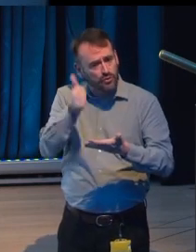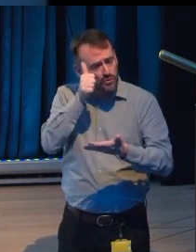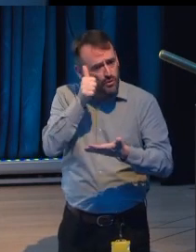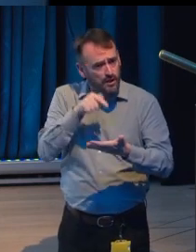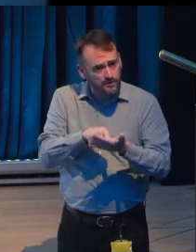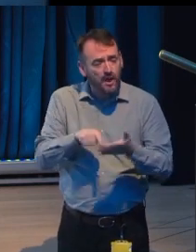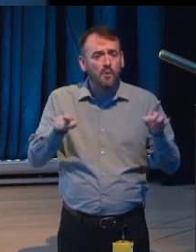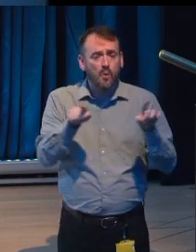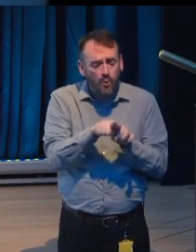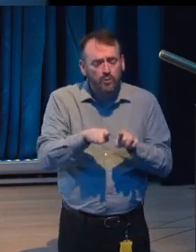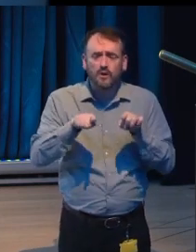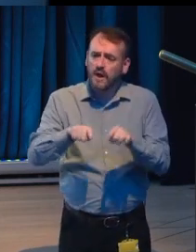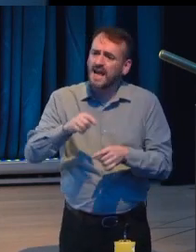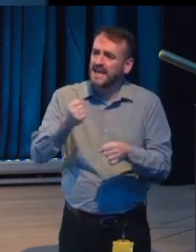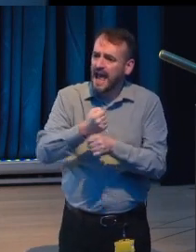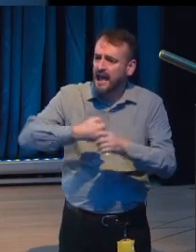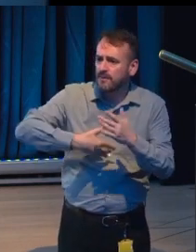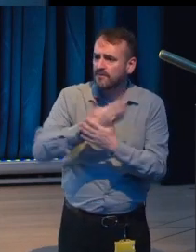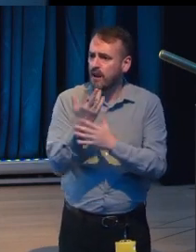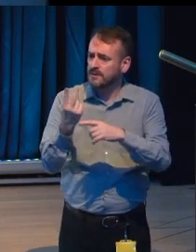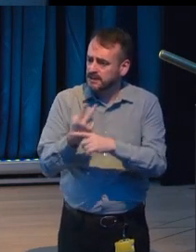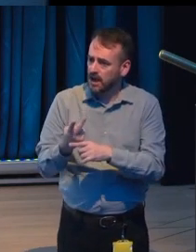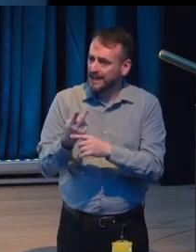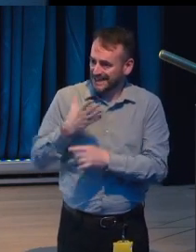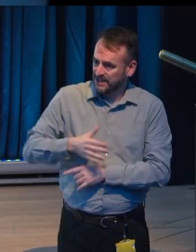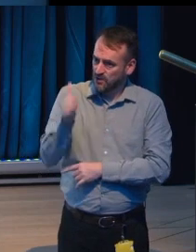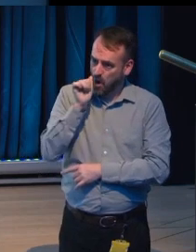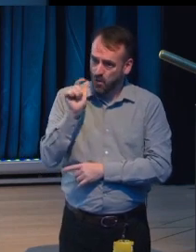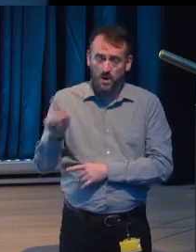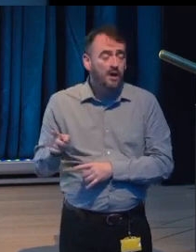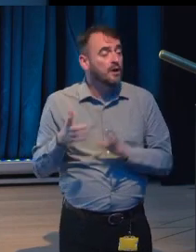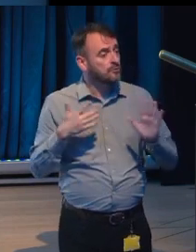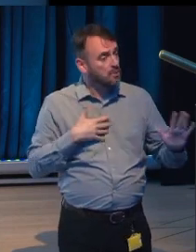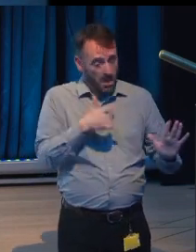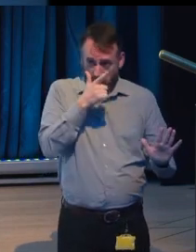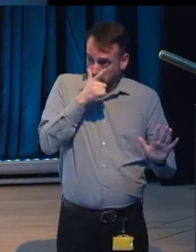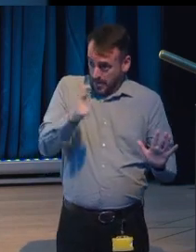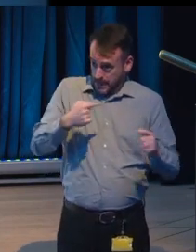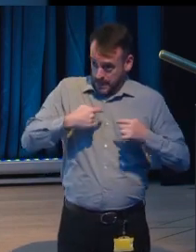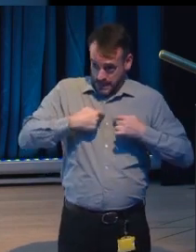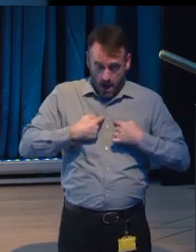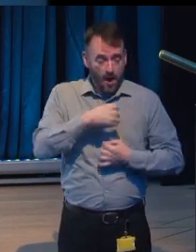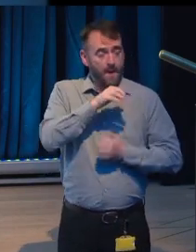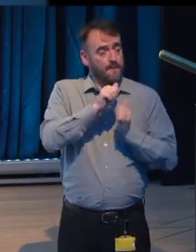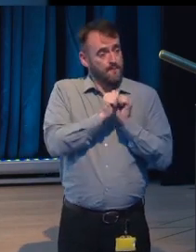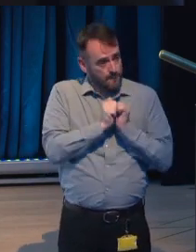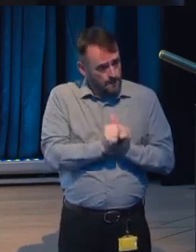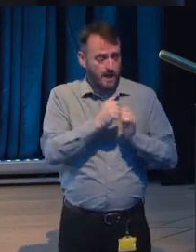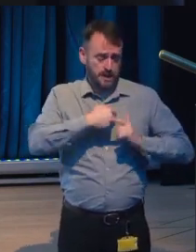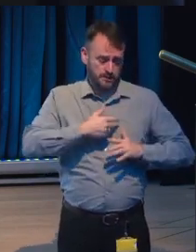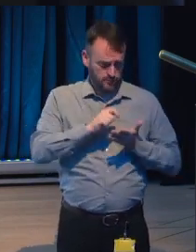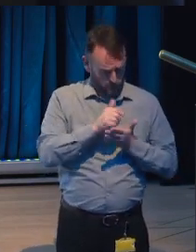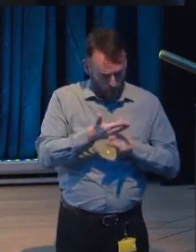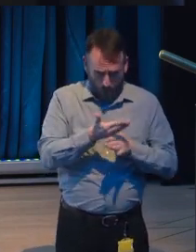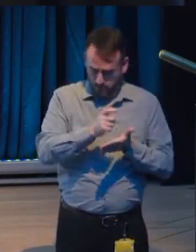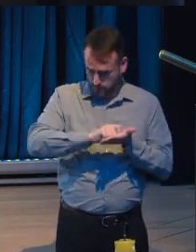development. So writing for games is a wonderful privilege, as well as a job, remember lesson number 1. But it's also really, really hard. No